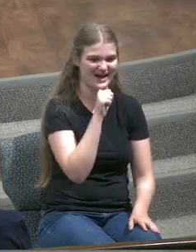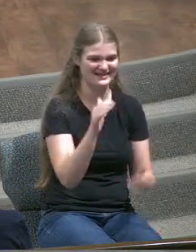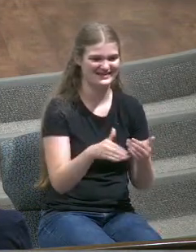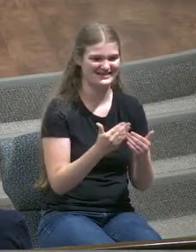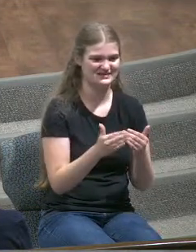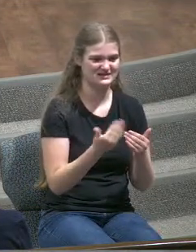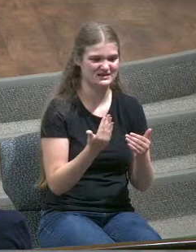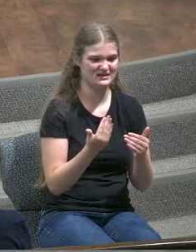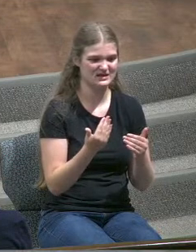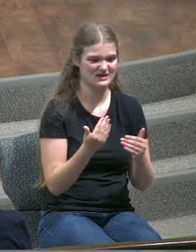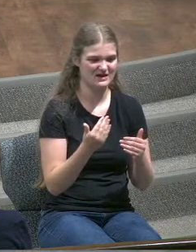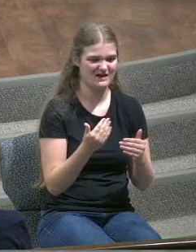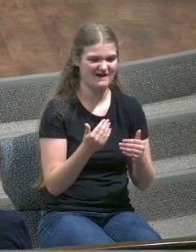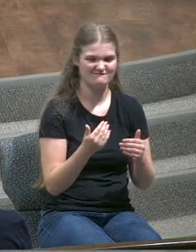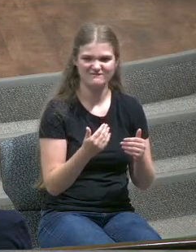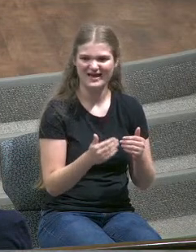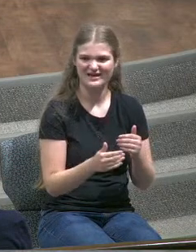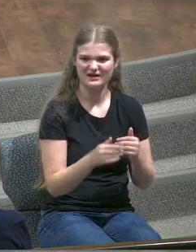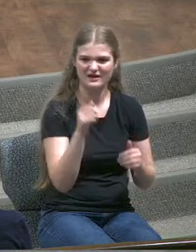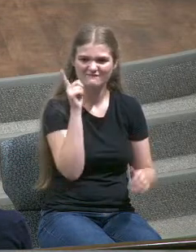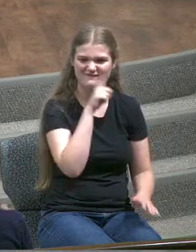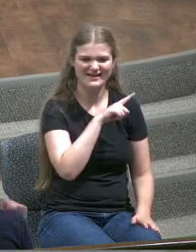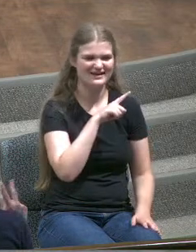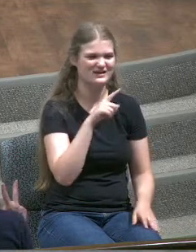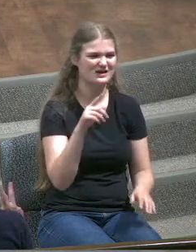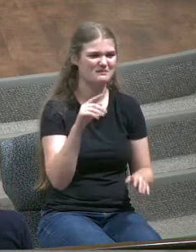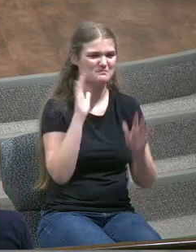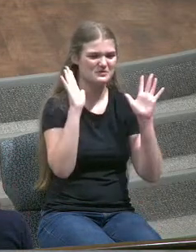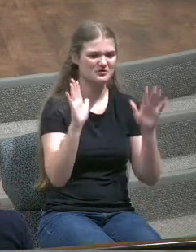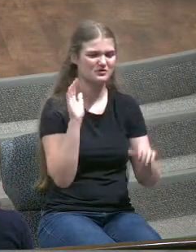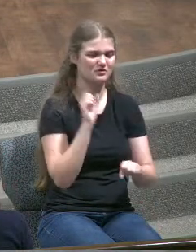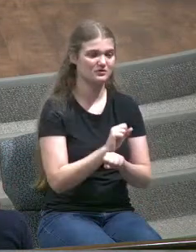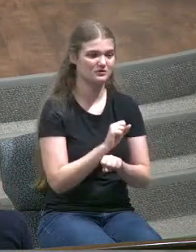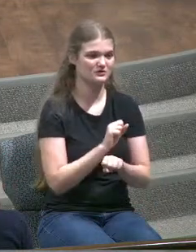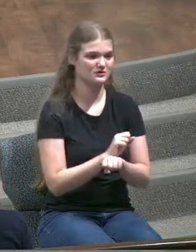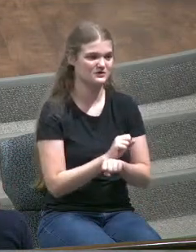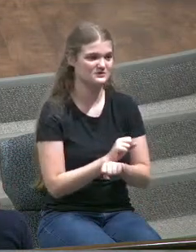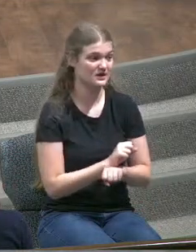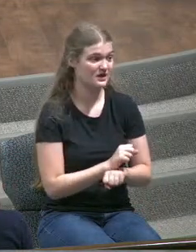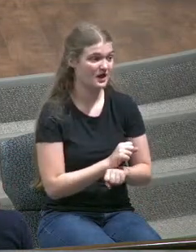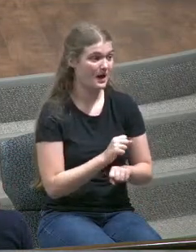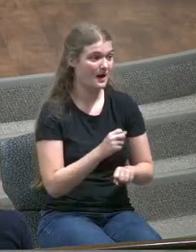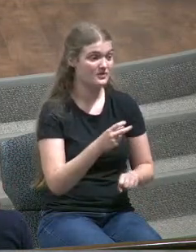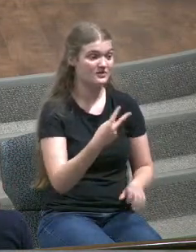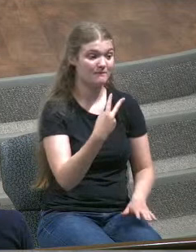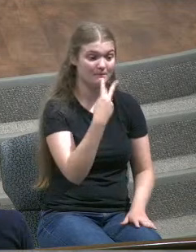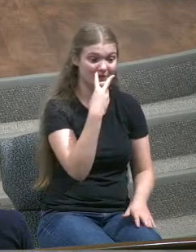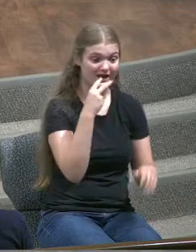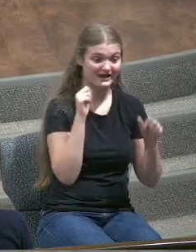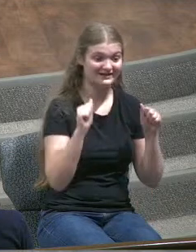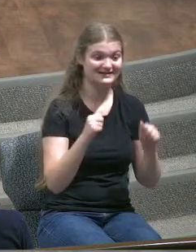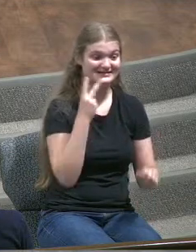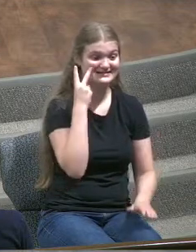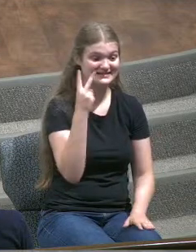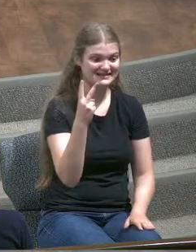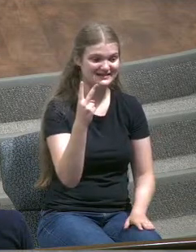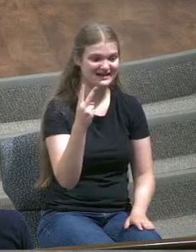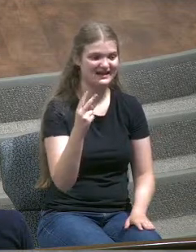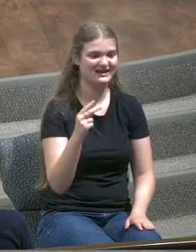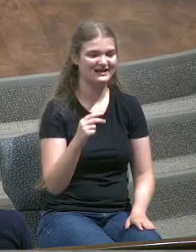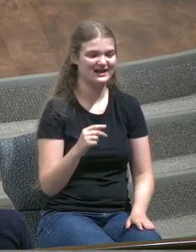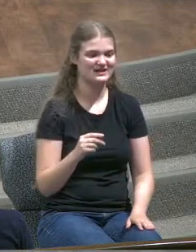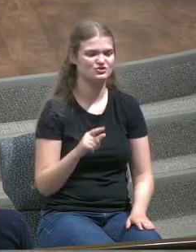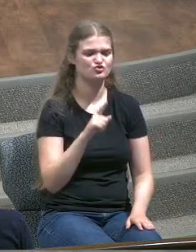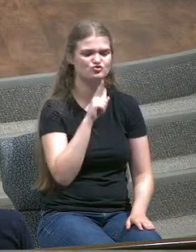you cured me of my migraines. It's something we can't ever see. No, he's taking blind folks and now they can see. He's taking those that have been lame their entire